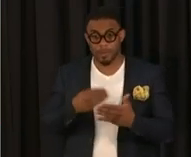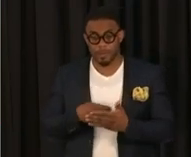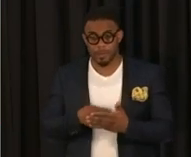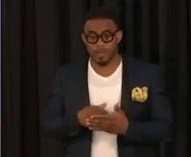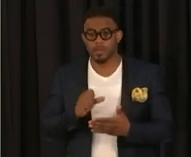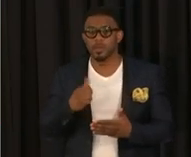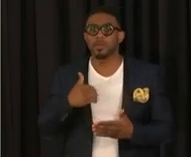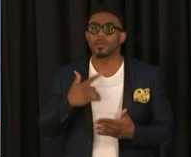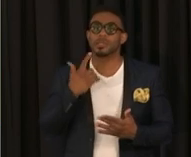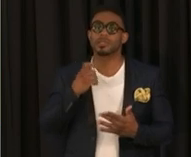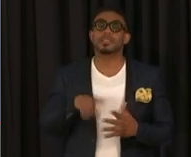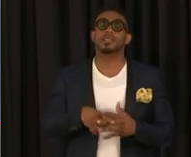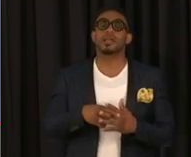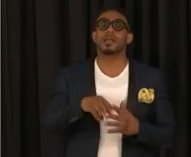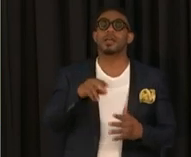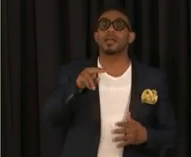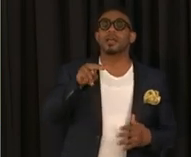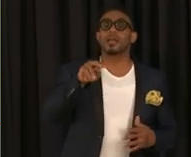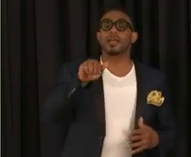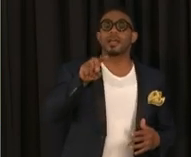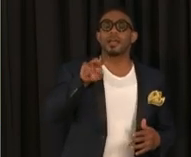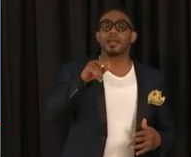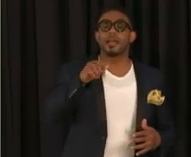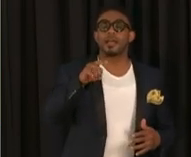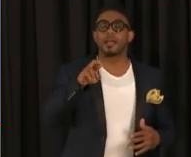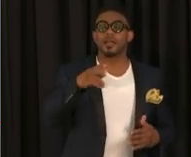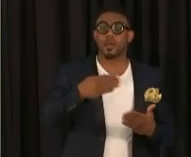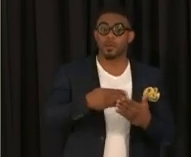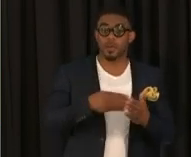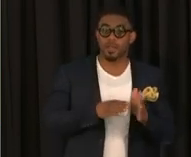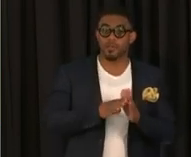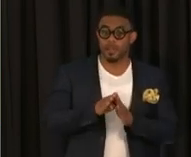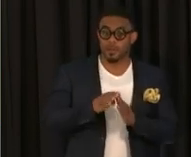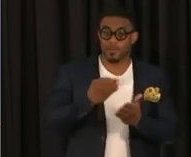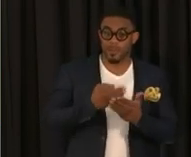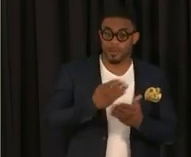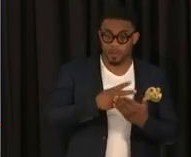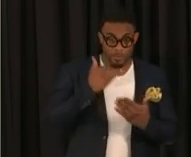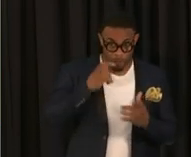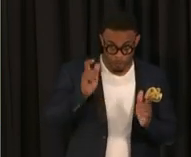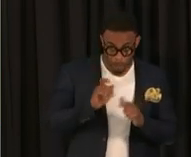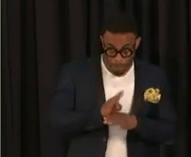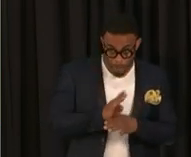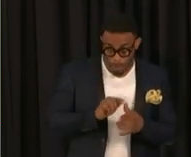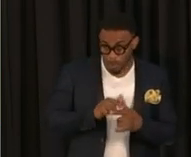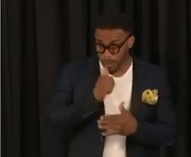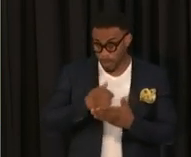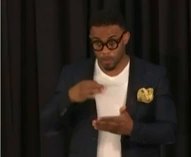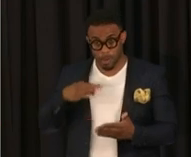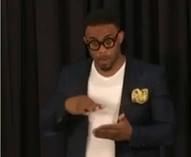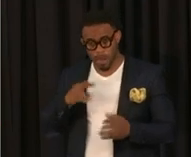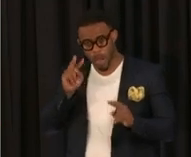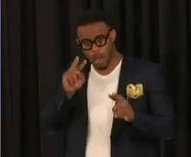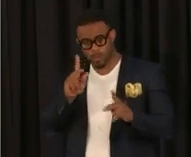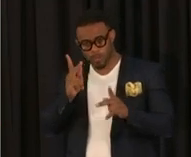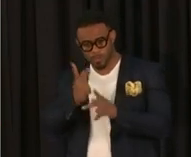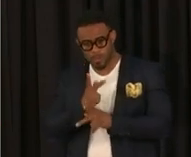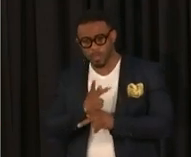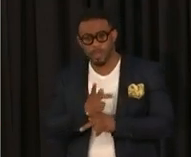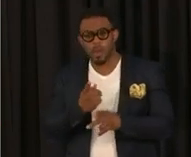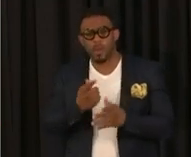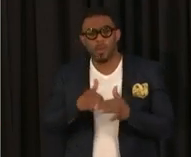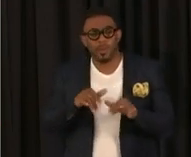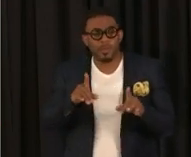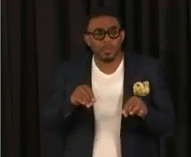some money. So we have just launched Navigator, a pre-development financing program. And so if you're a small business or a nonprofit looking to figure